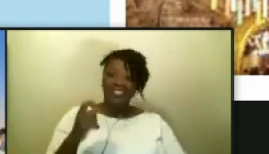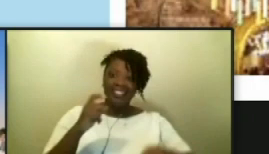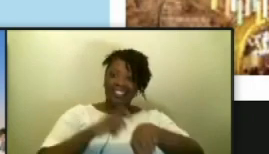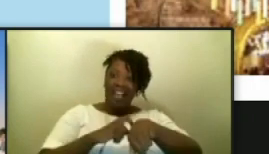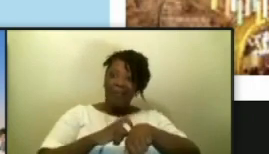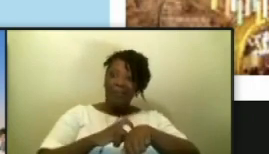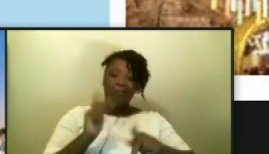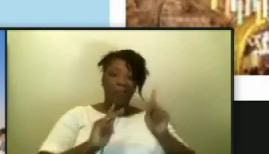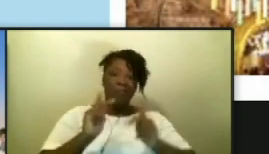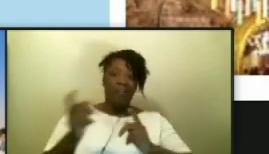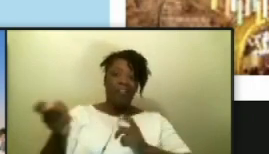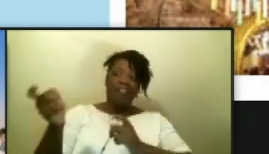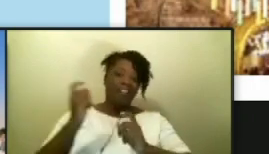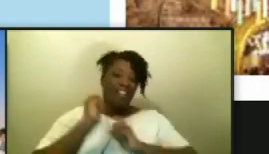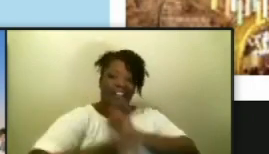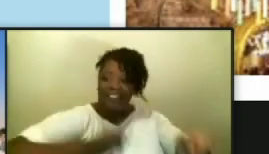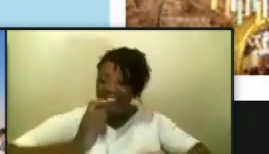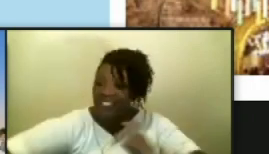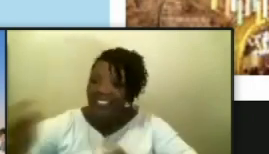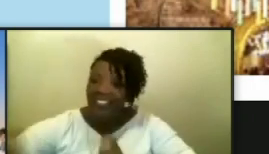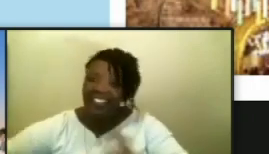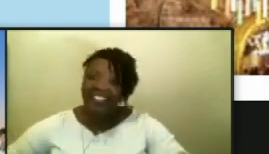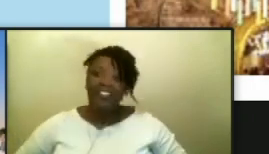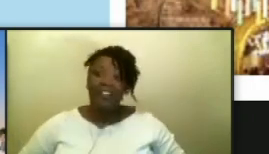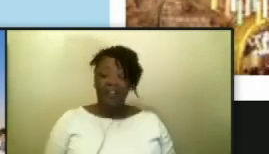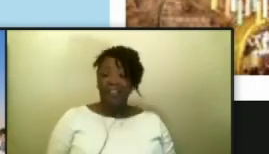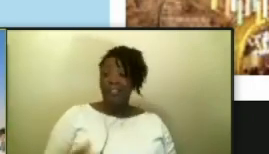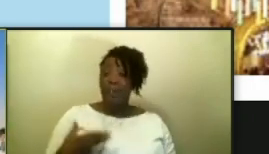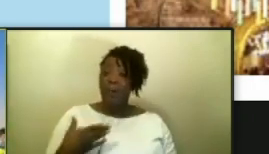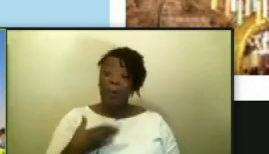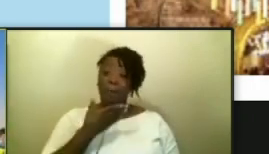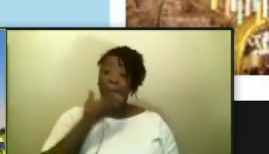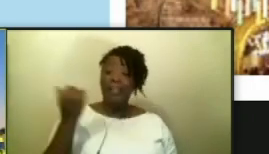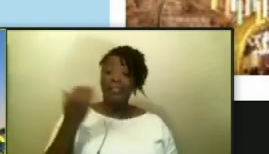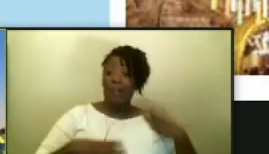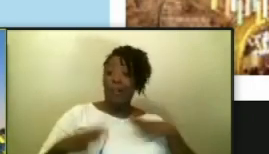wearing their Sunday best, for a lack of a better